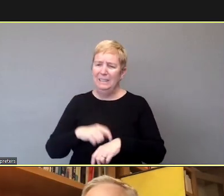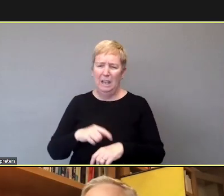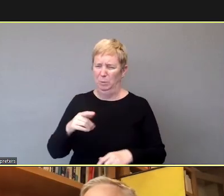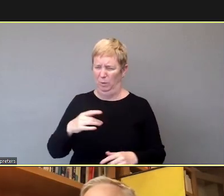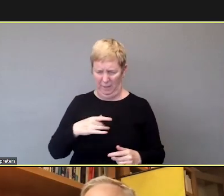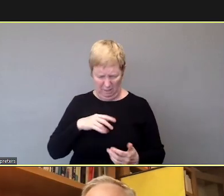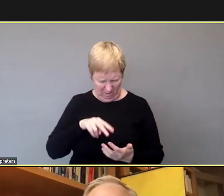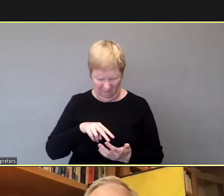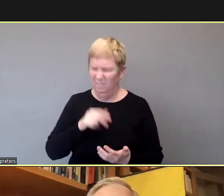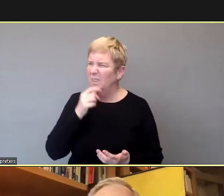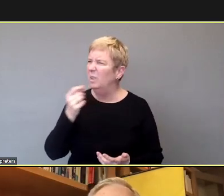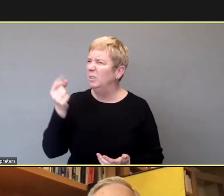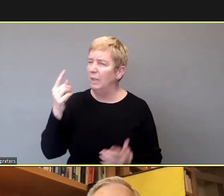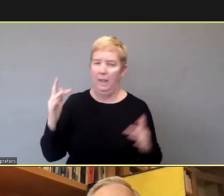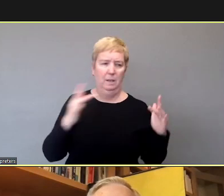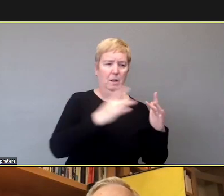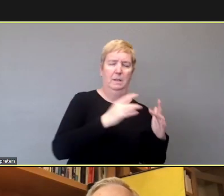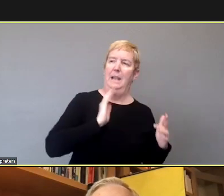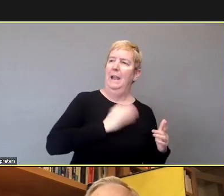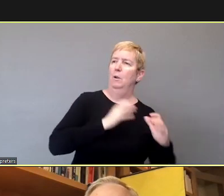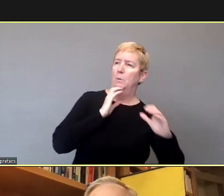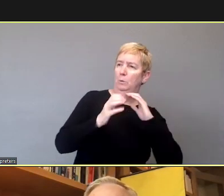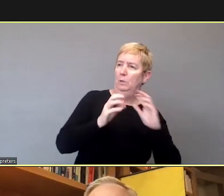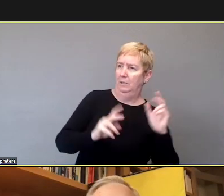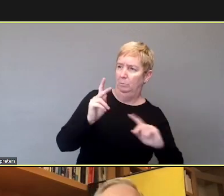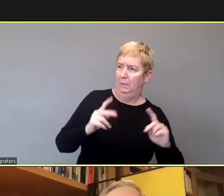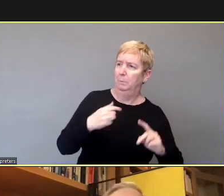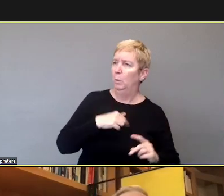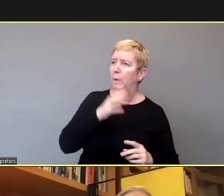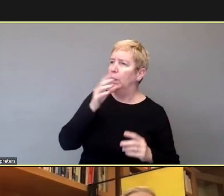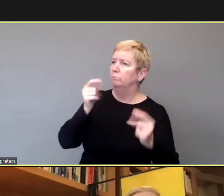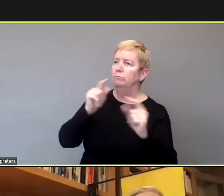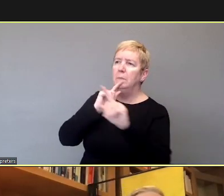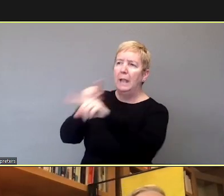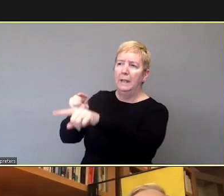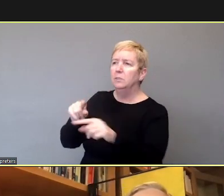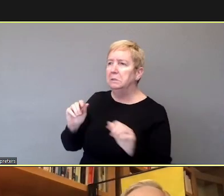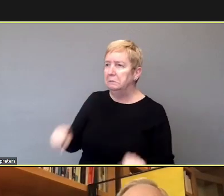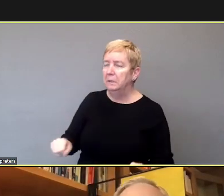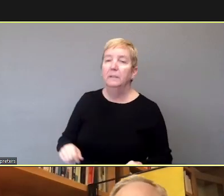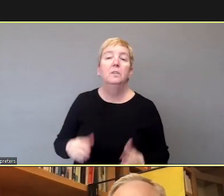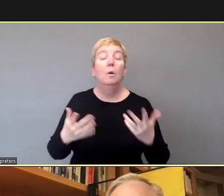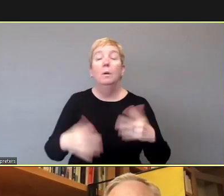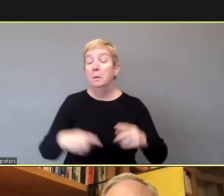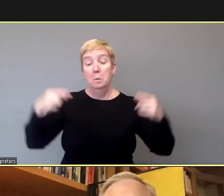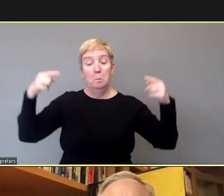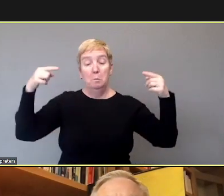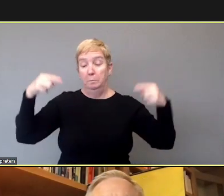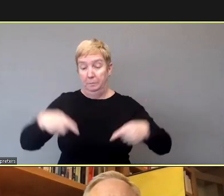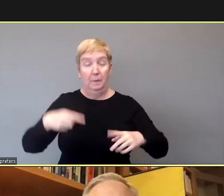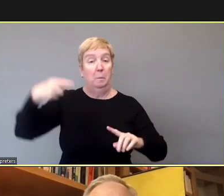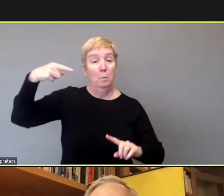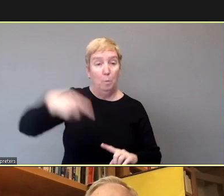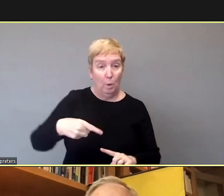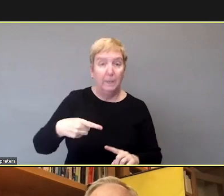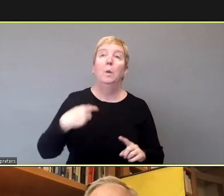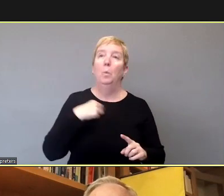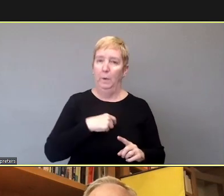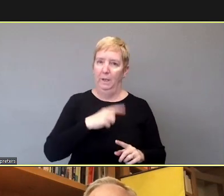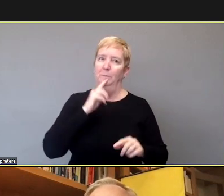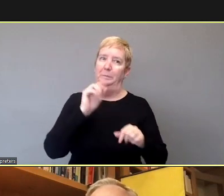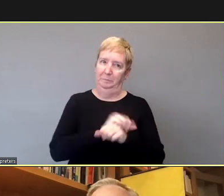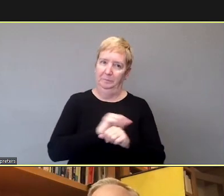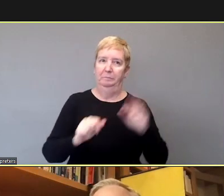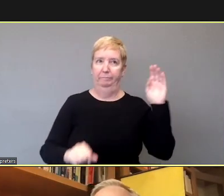people. We're happy to reach out and get those to you. So in summary, we are officially on the downslope of the Omicron case